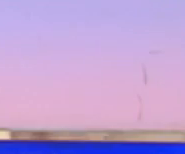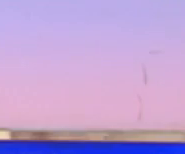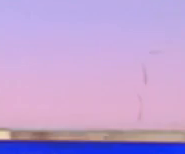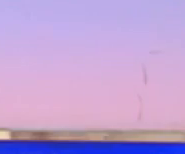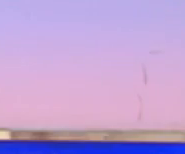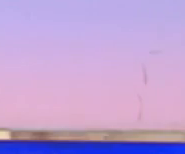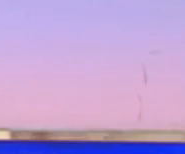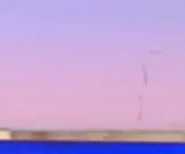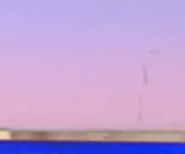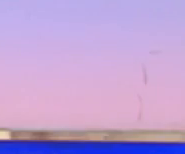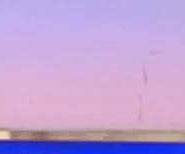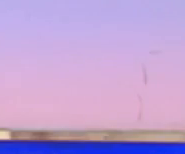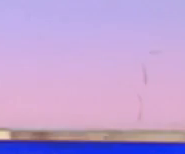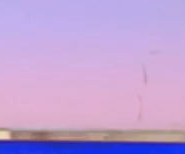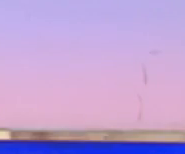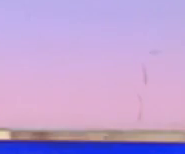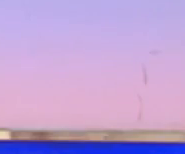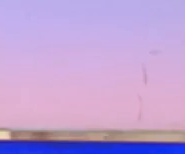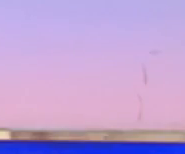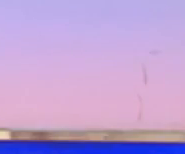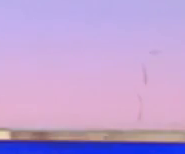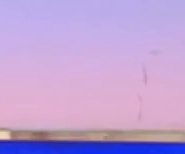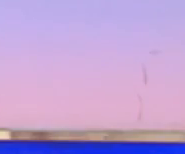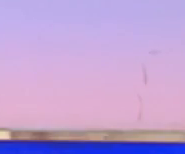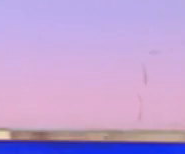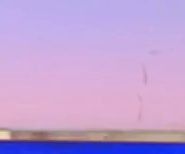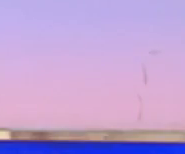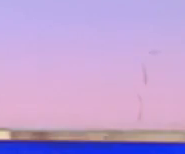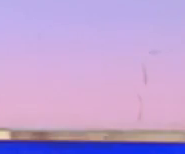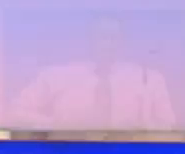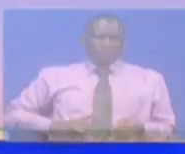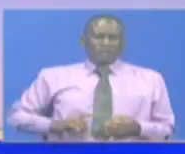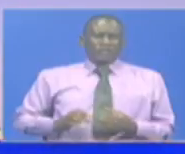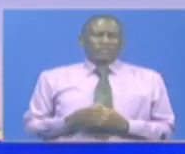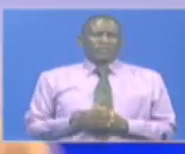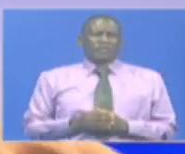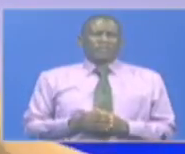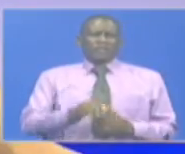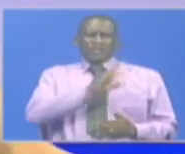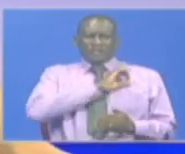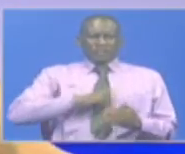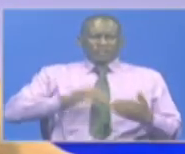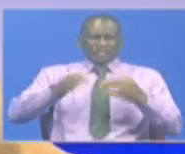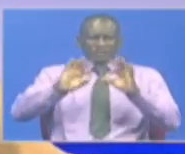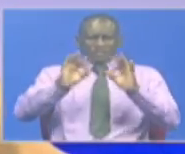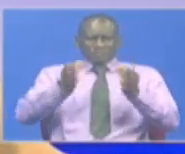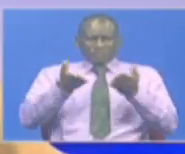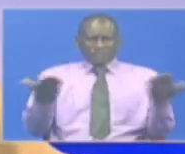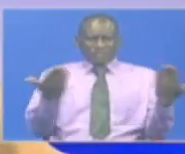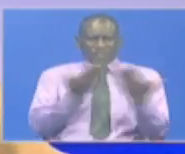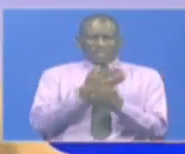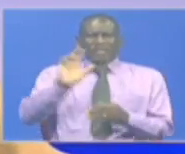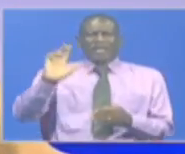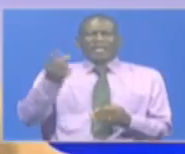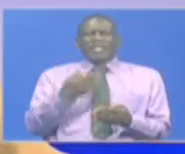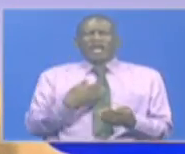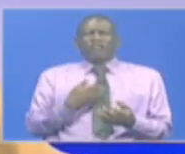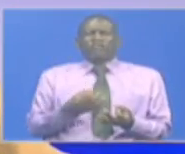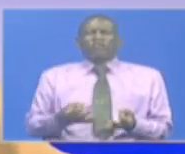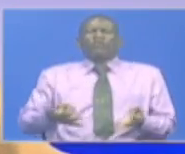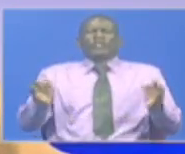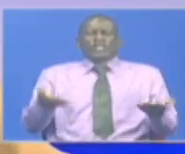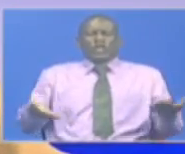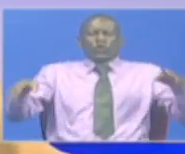Thanks for joining us. David Agondoa is our sign language interpreter tonight. Kenya has officially closed down its border